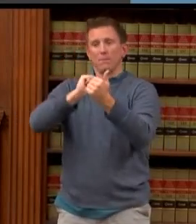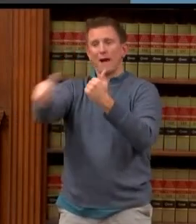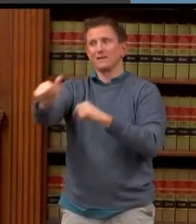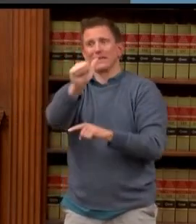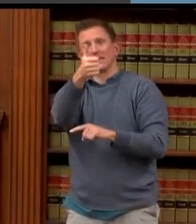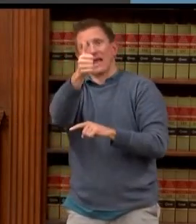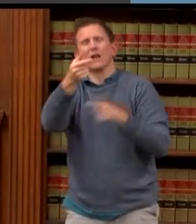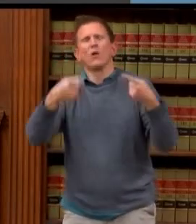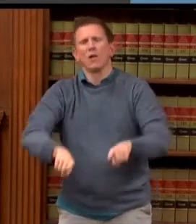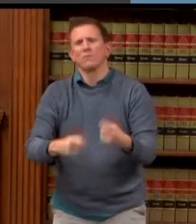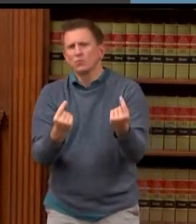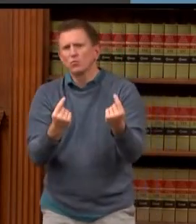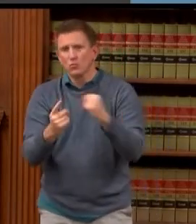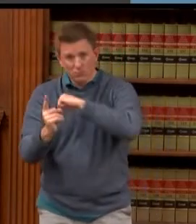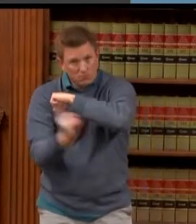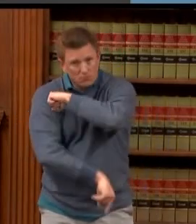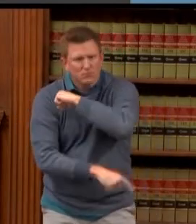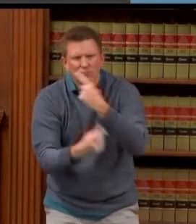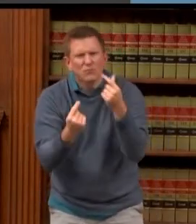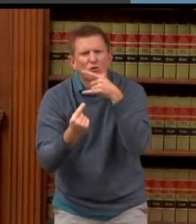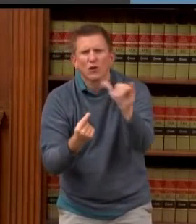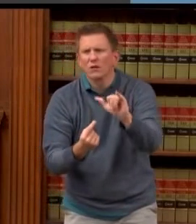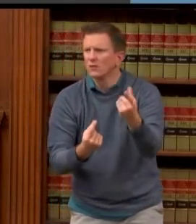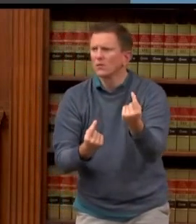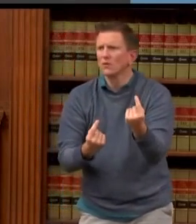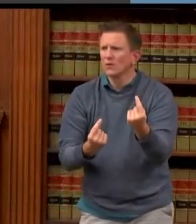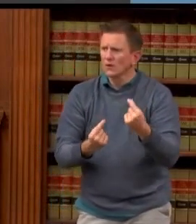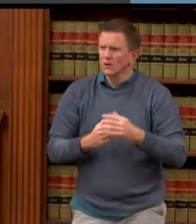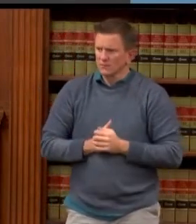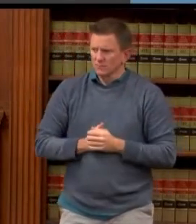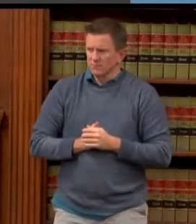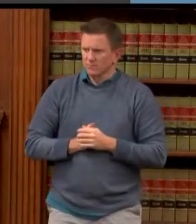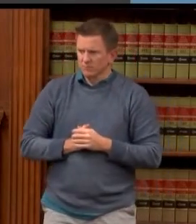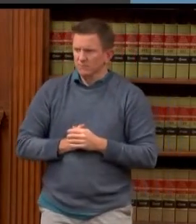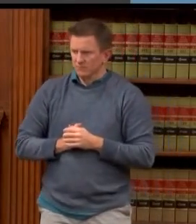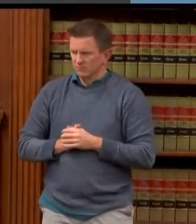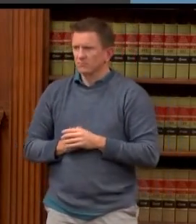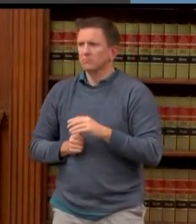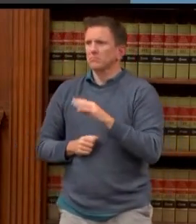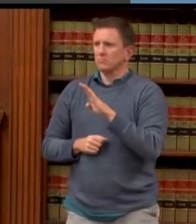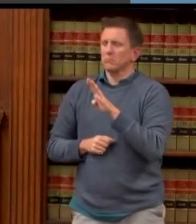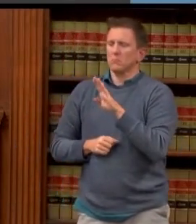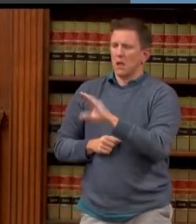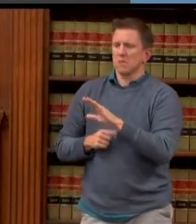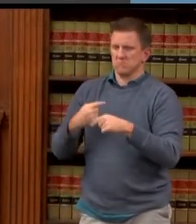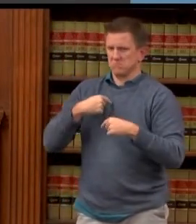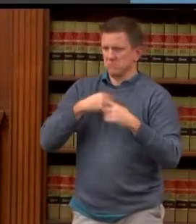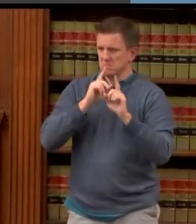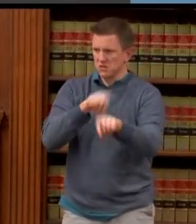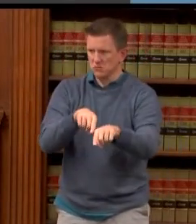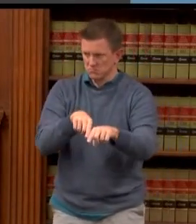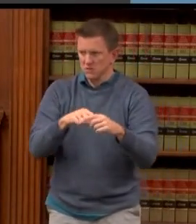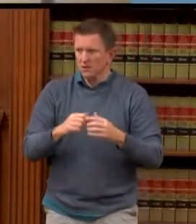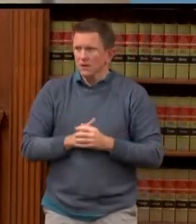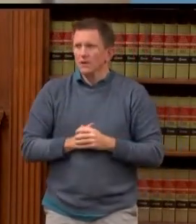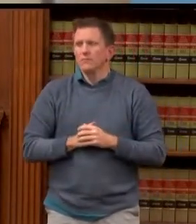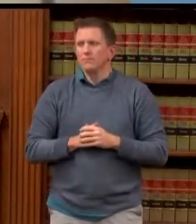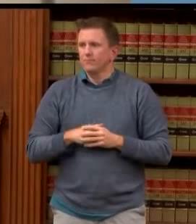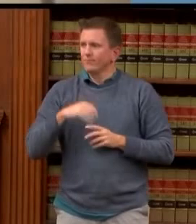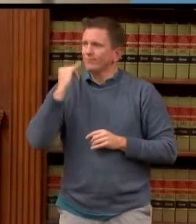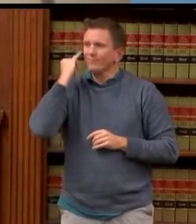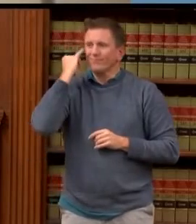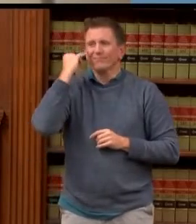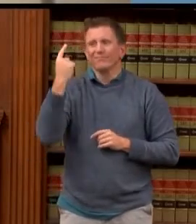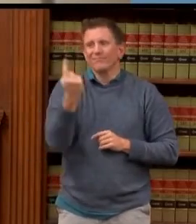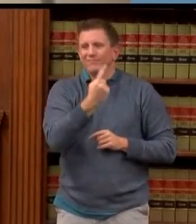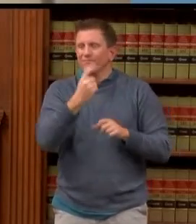Well, go ahead, Bob. I'll let you answer. Oh, sure. Any violation of a public health order,